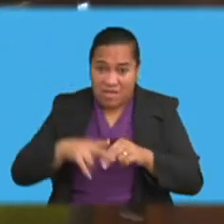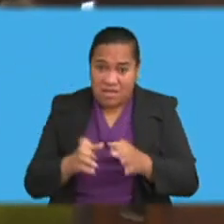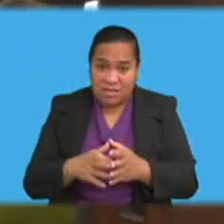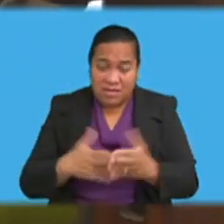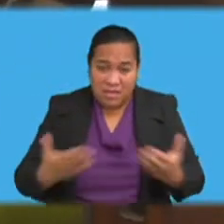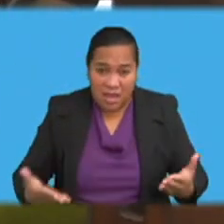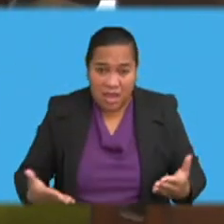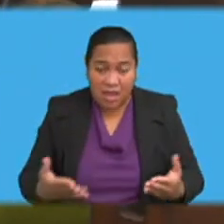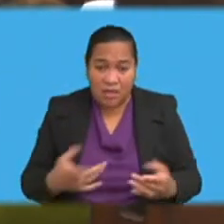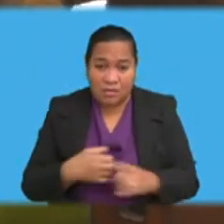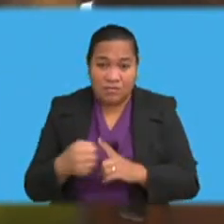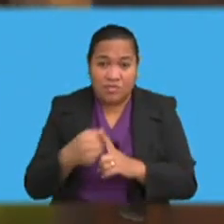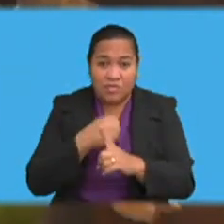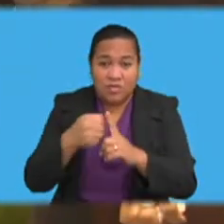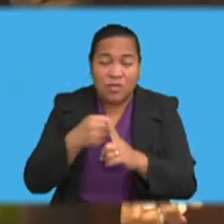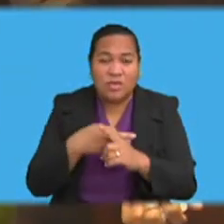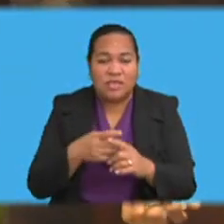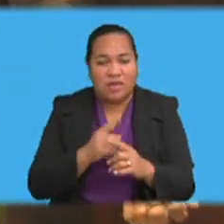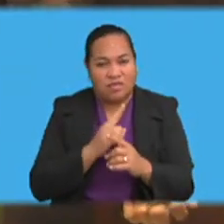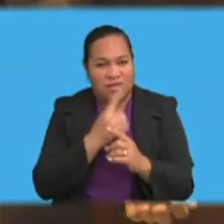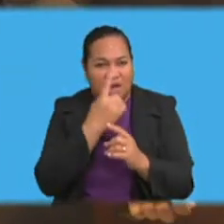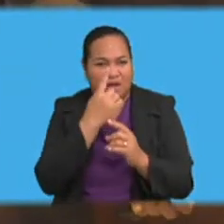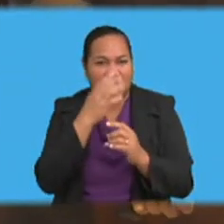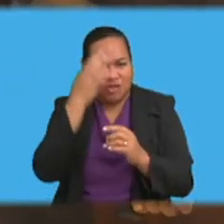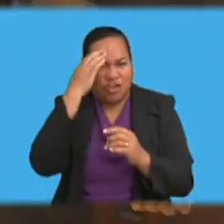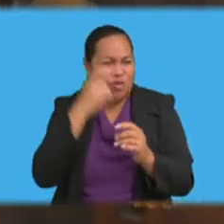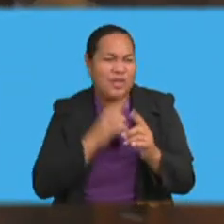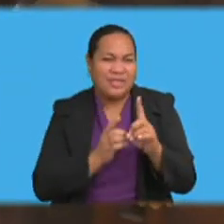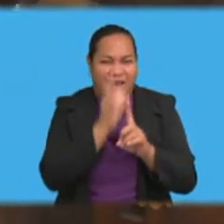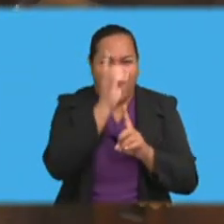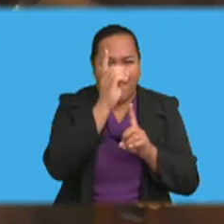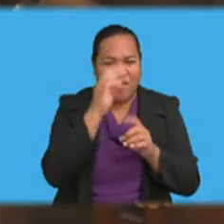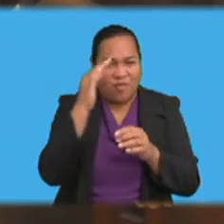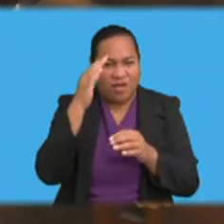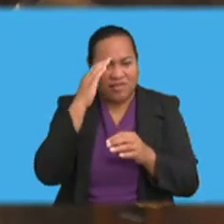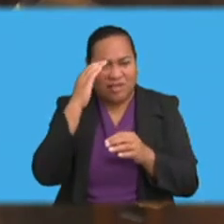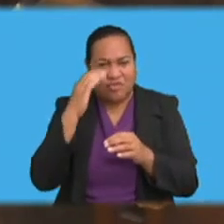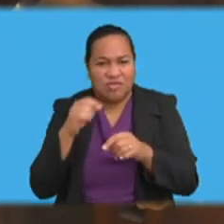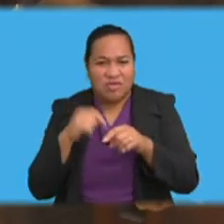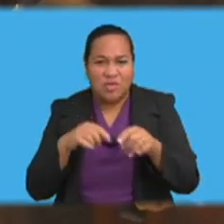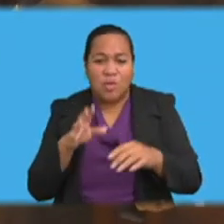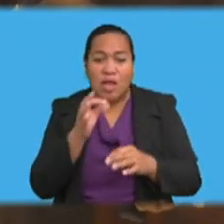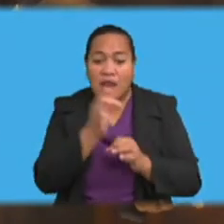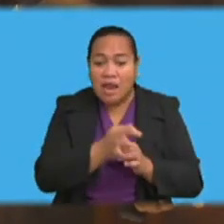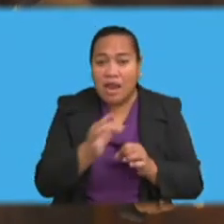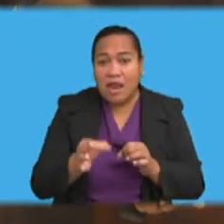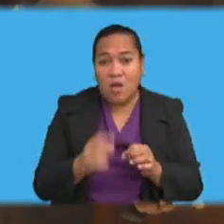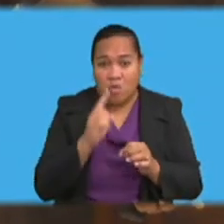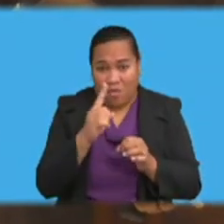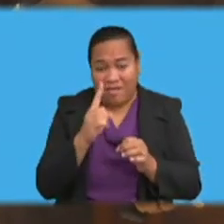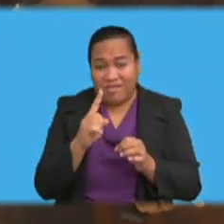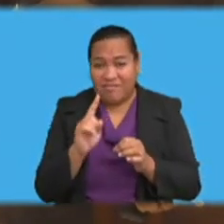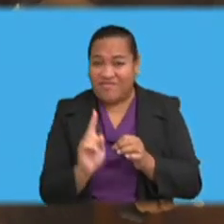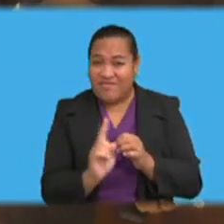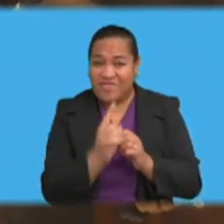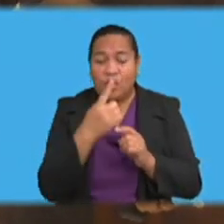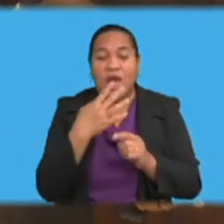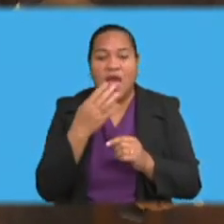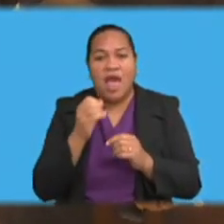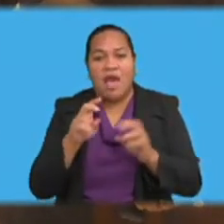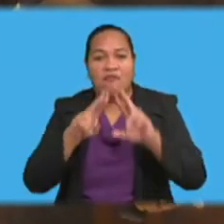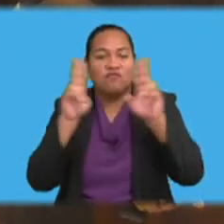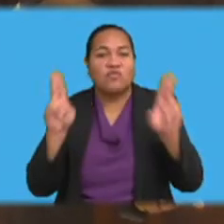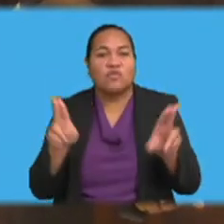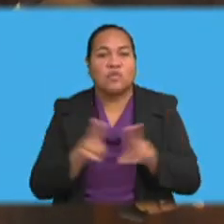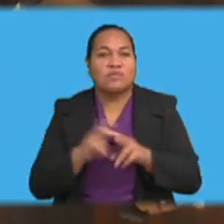proudly claim to be one of the very few countries in the developing world, and certainly the only island nation in the Pacific to have universal access to